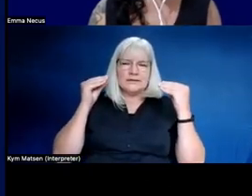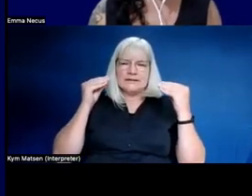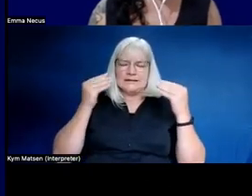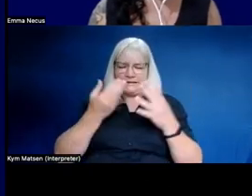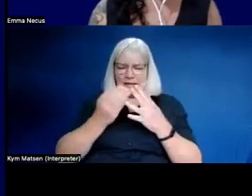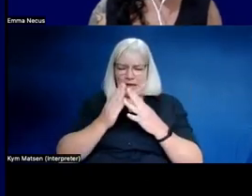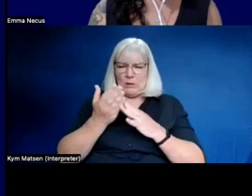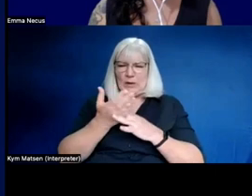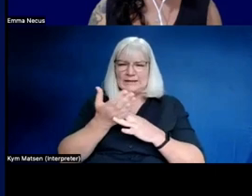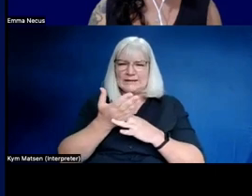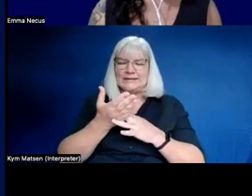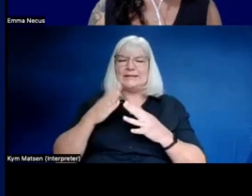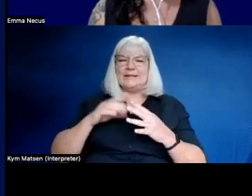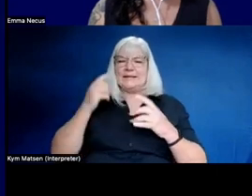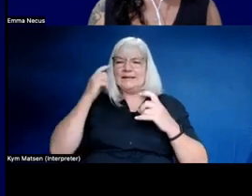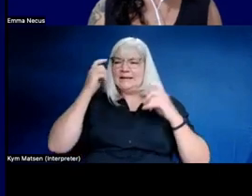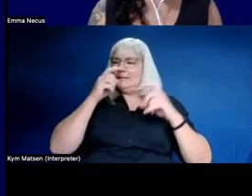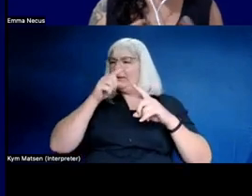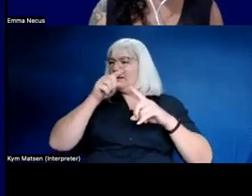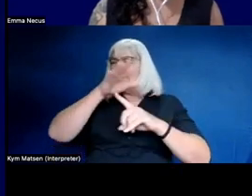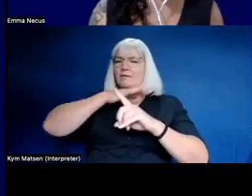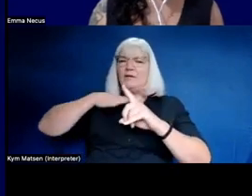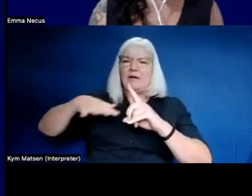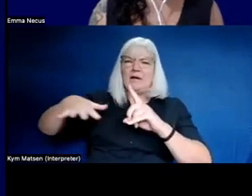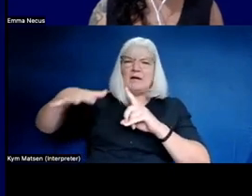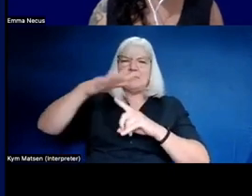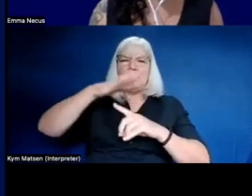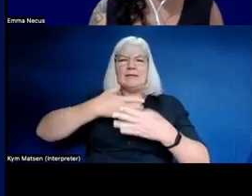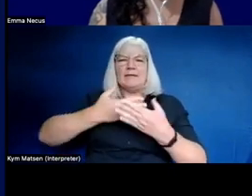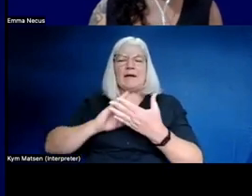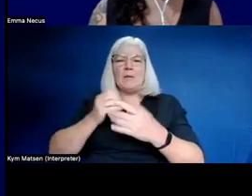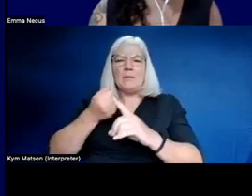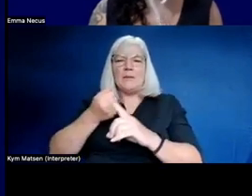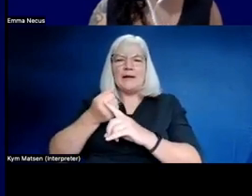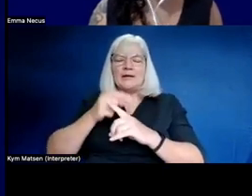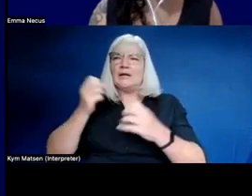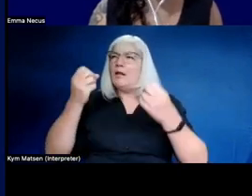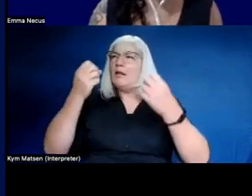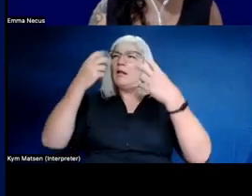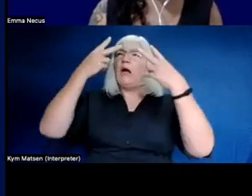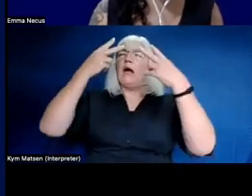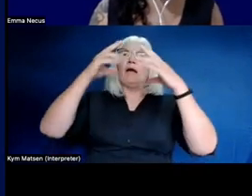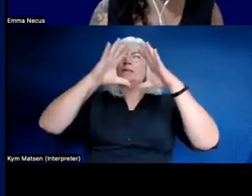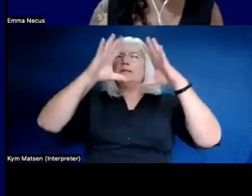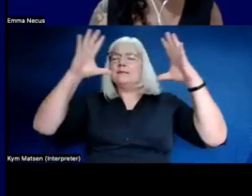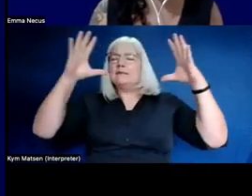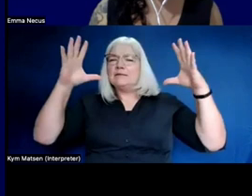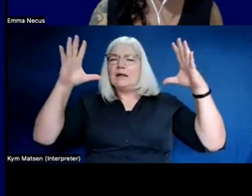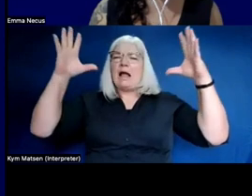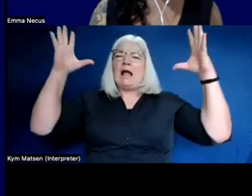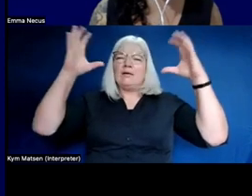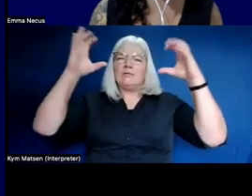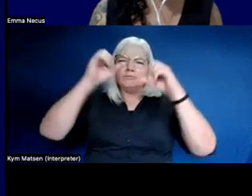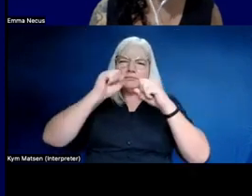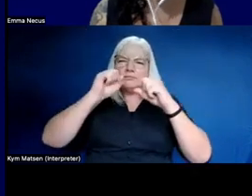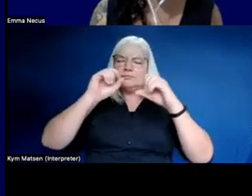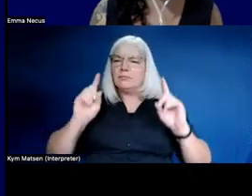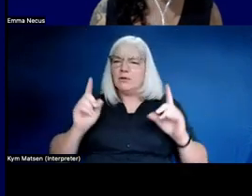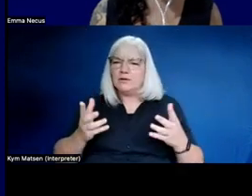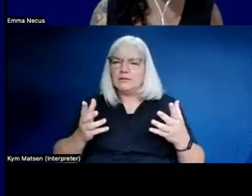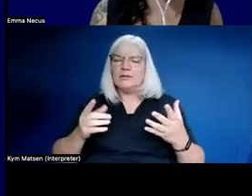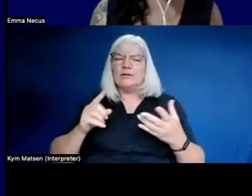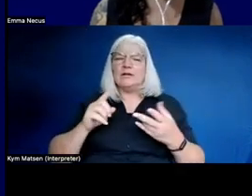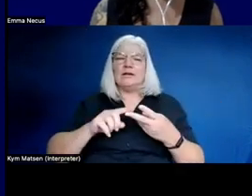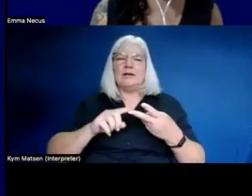how this impacts on them. What's the light level? How consistent are objects and placement around the